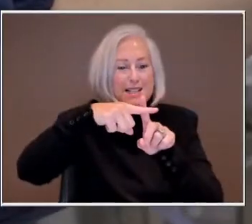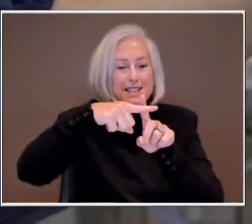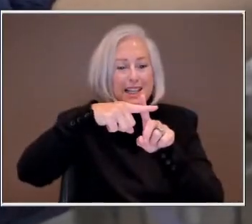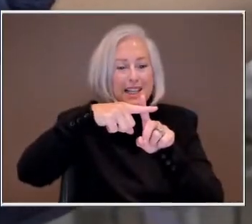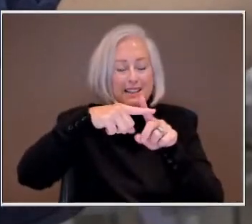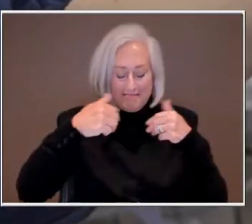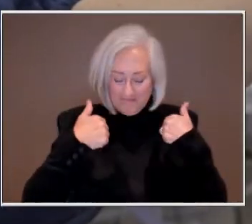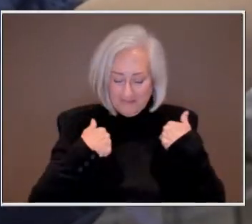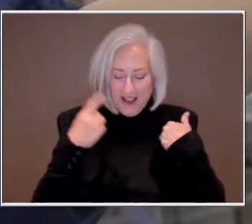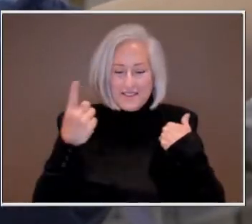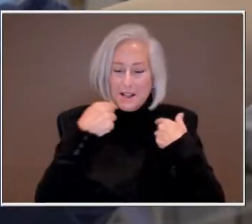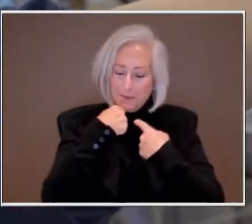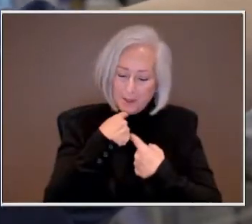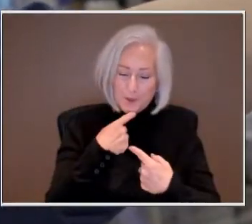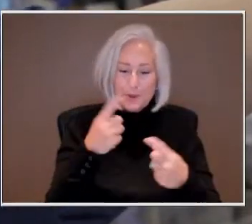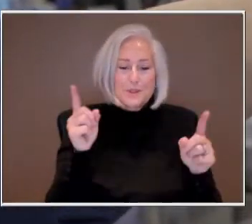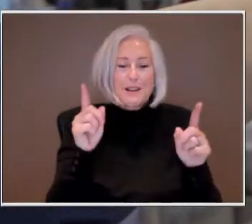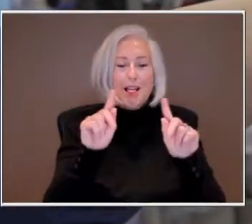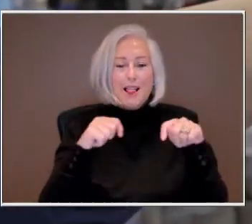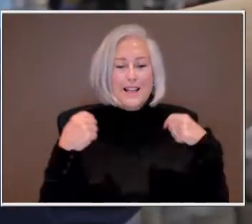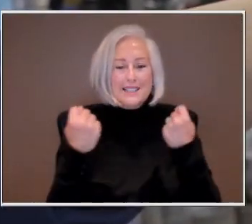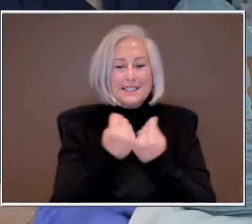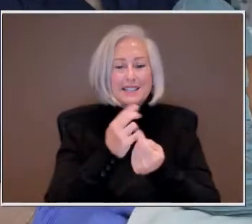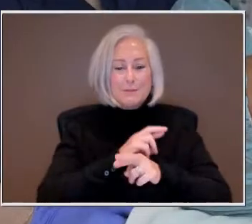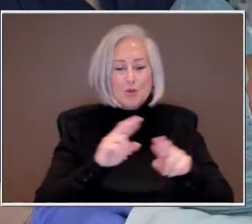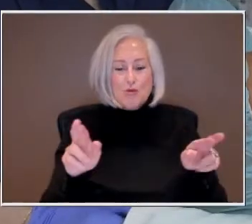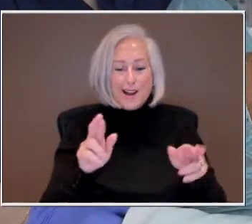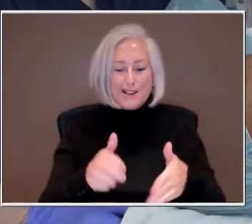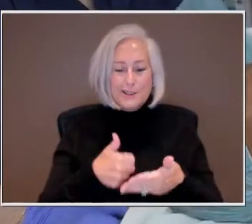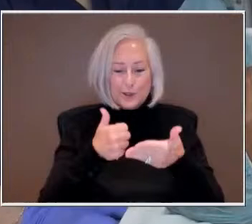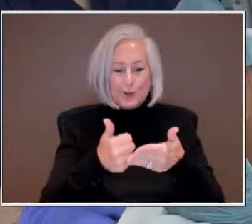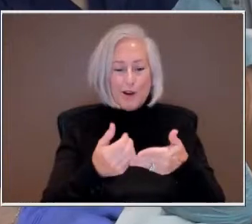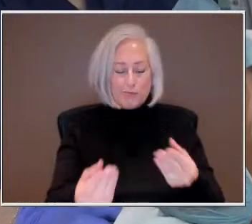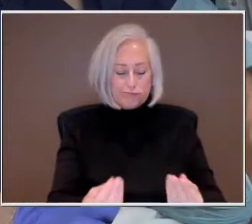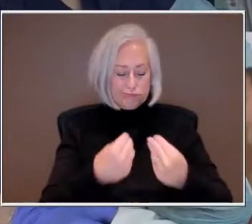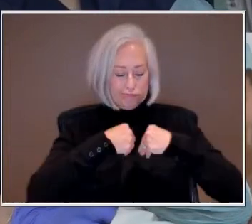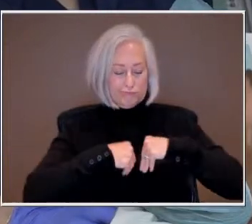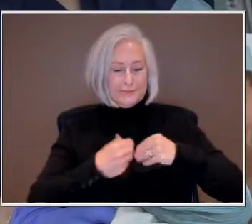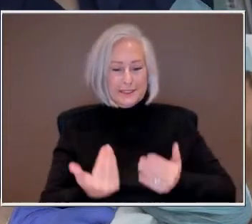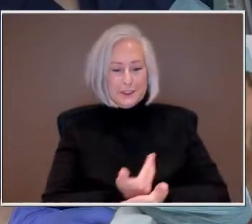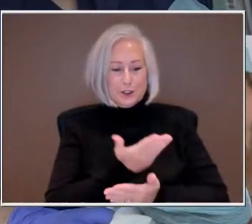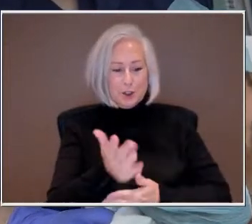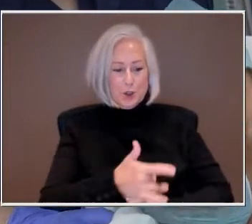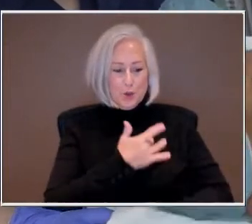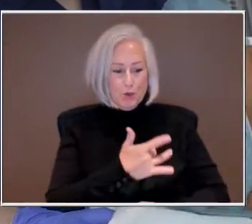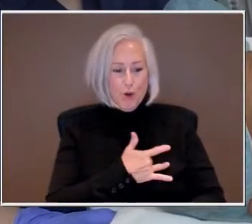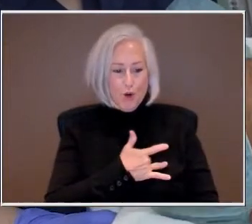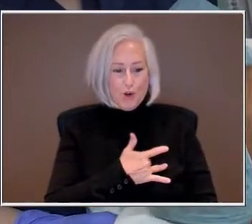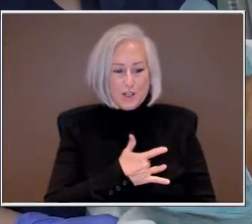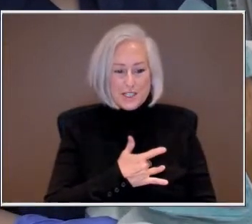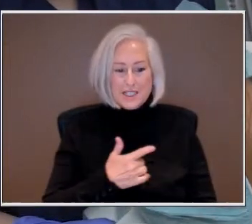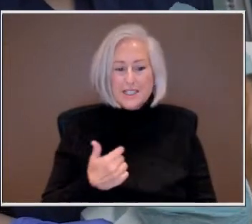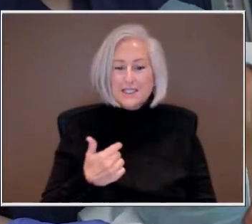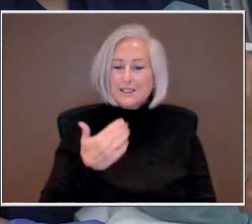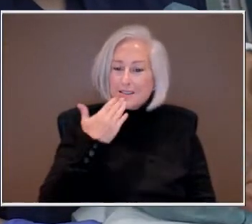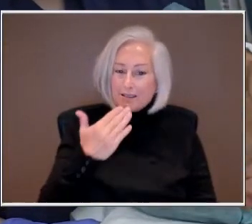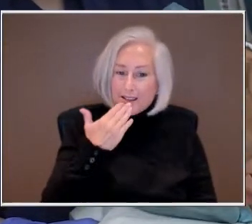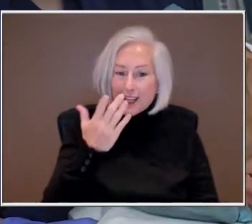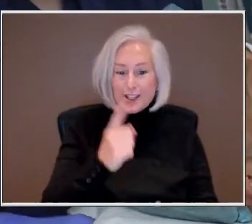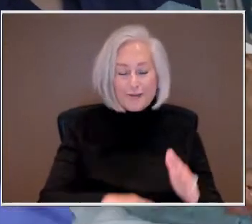say to the team about to give him his new heart. Just know I believe in every single one of you. And thank you for showing up for work